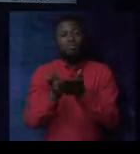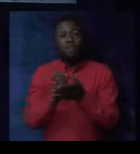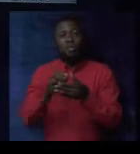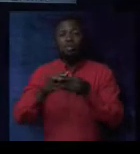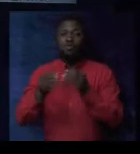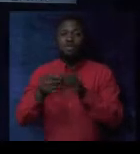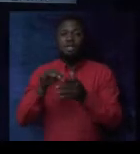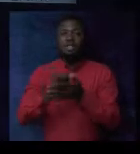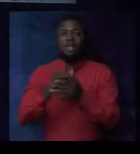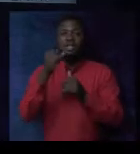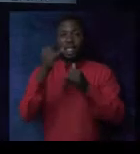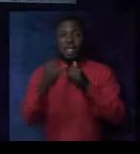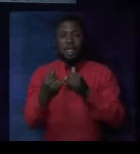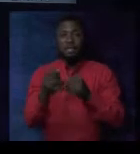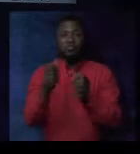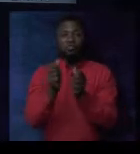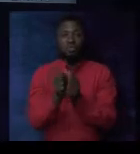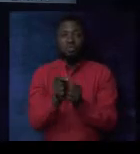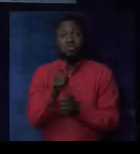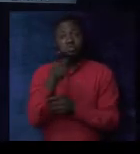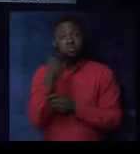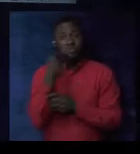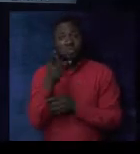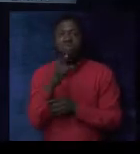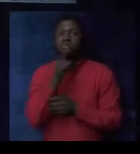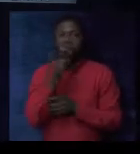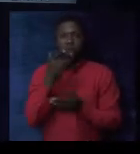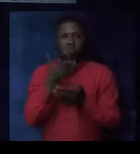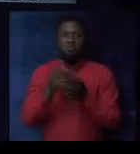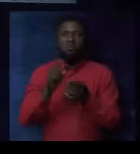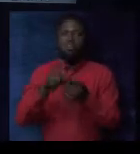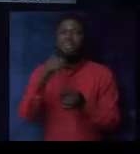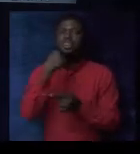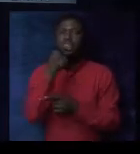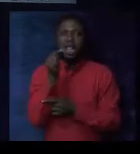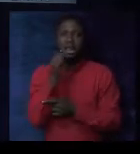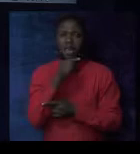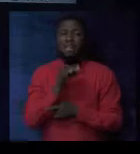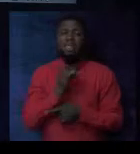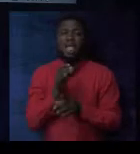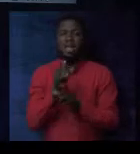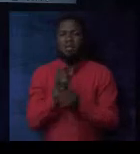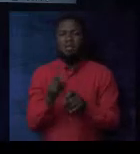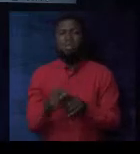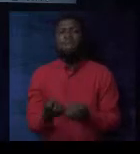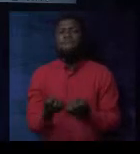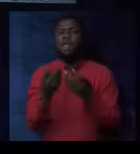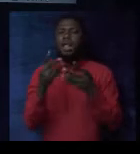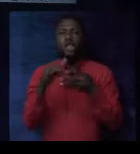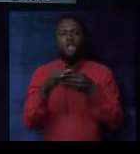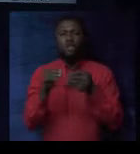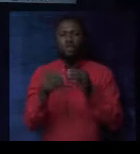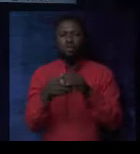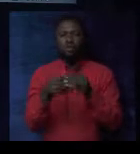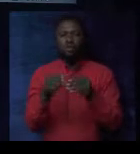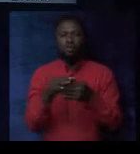write a story that ends with, you see, it is not good to tell lies. I received so many stories.